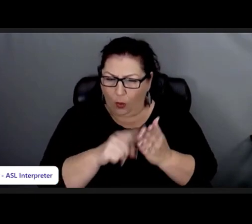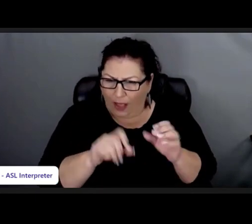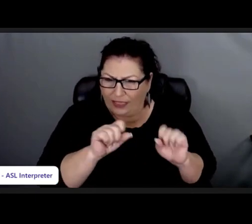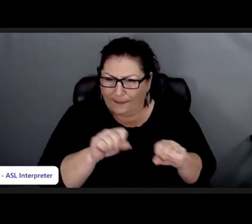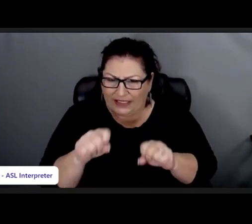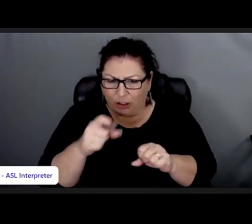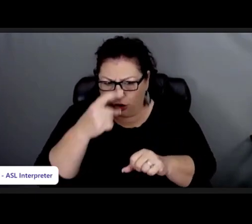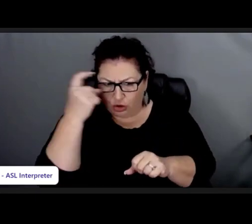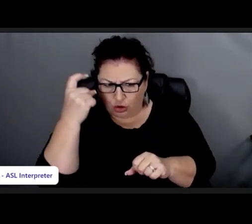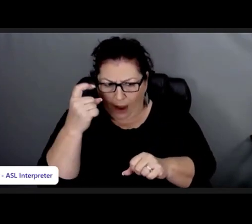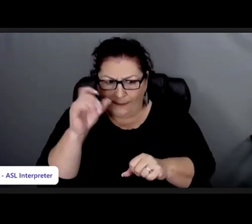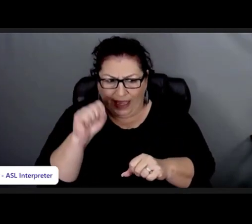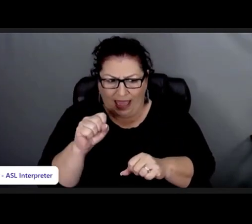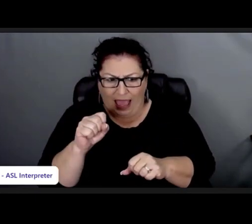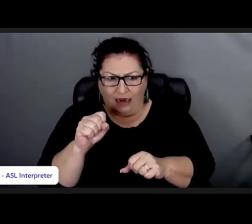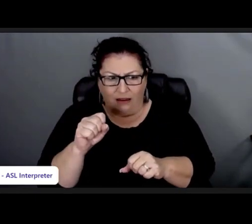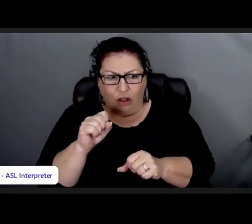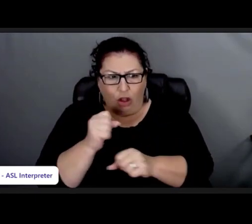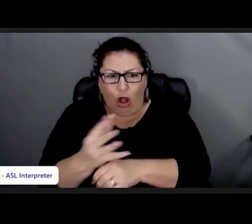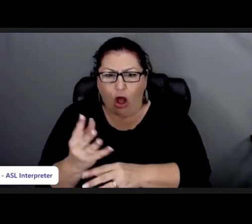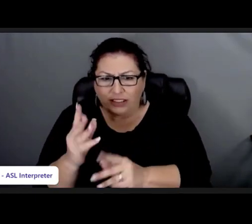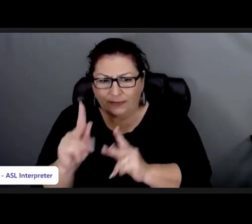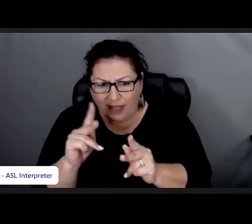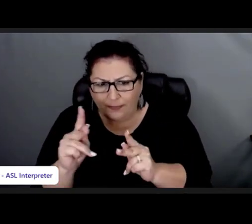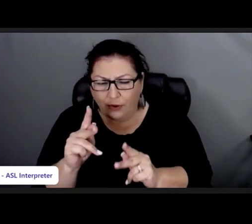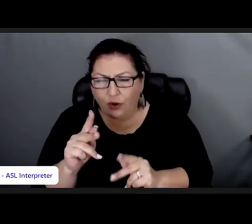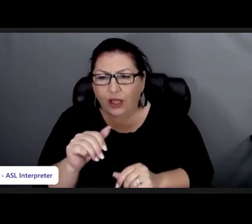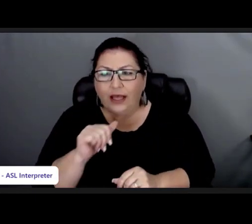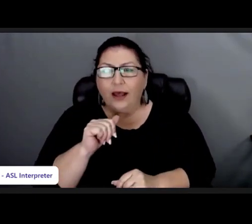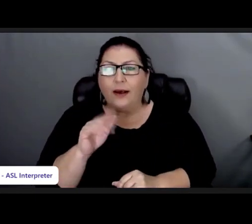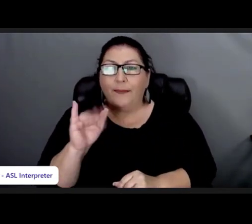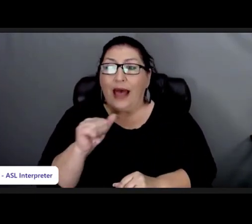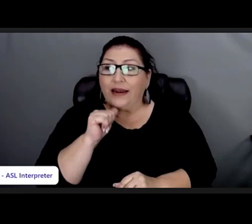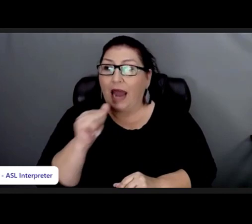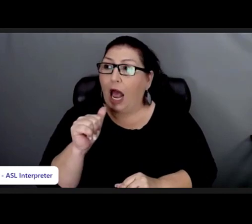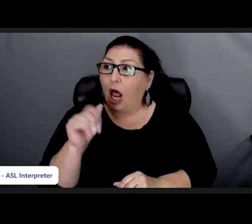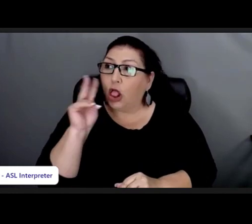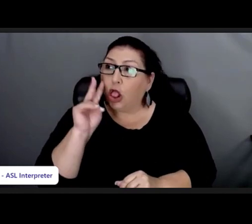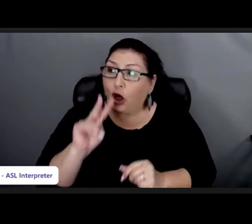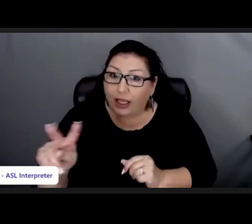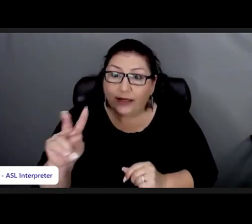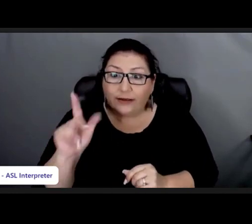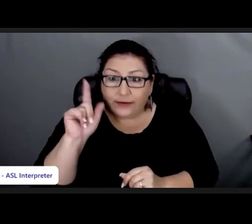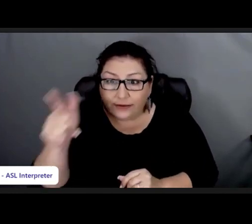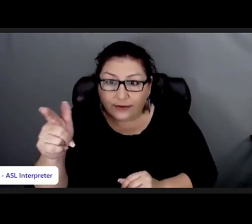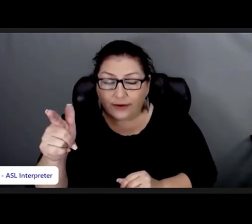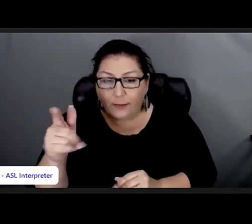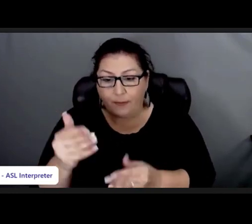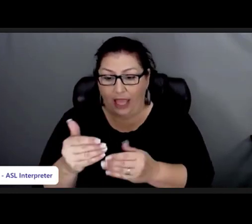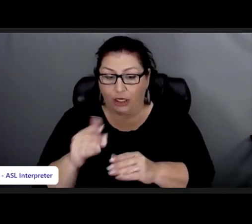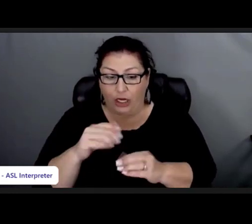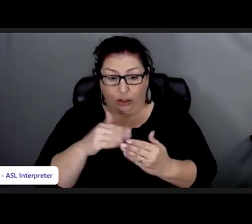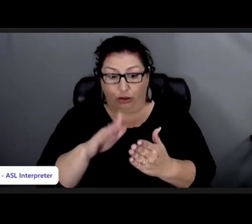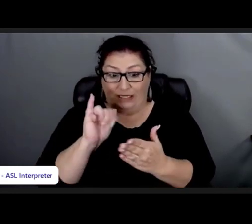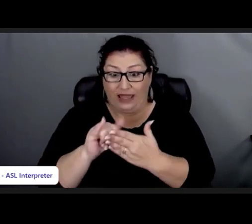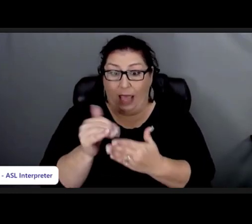re-engage people in by not looking further down the row and addressing that before providing care.